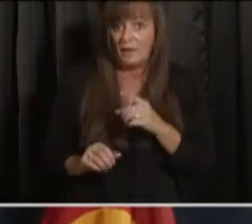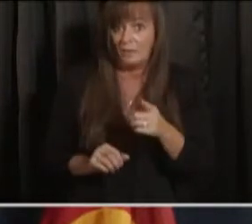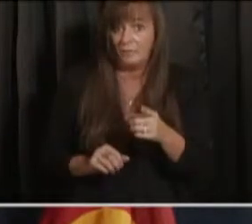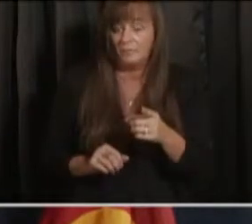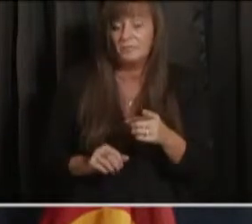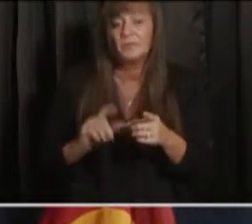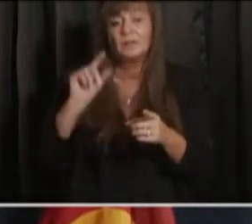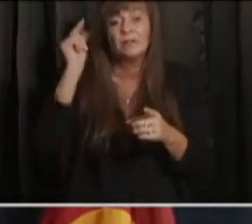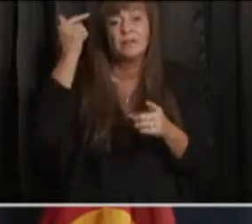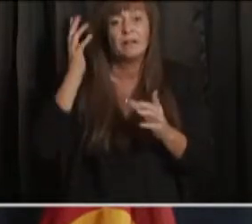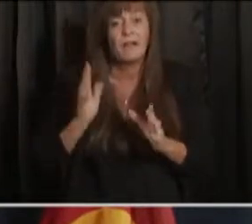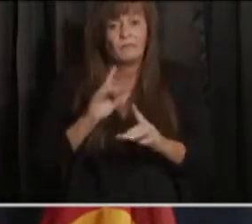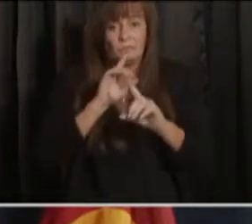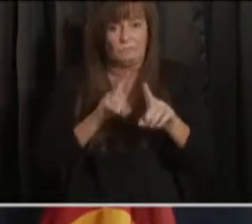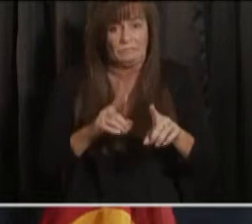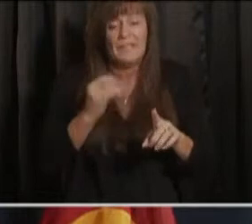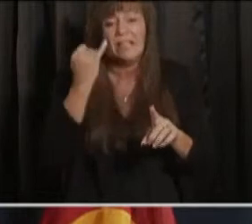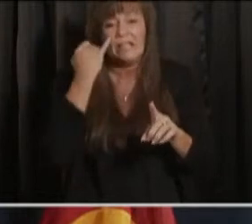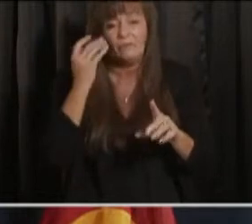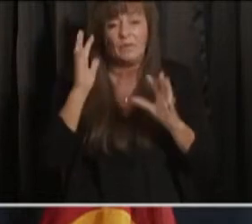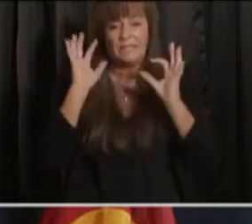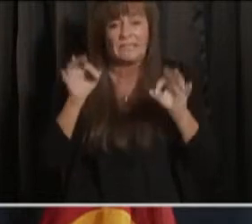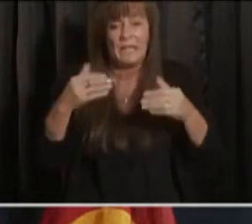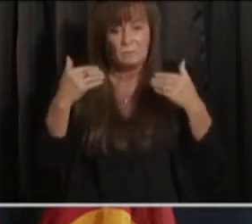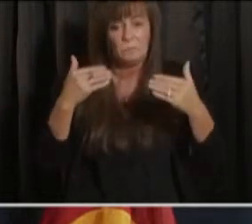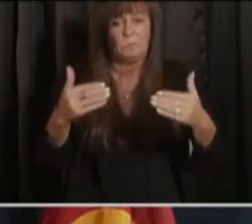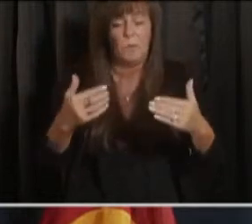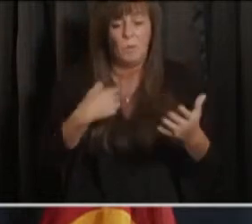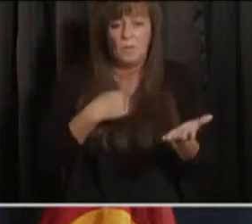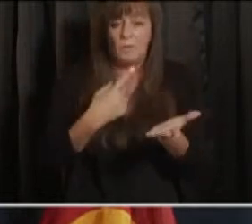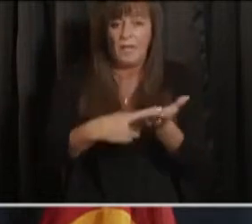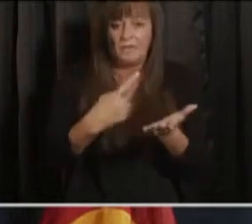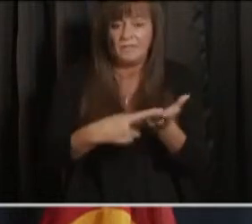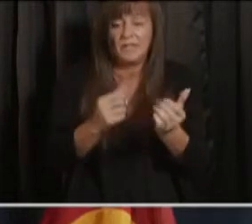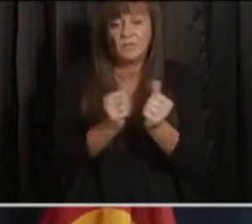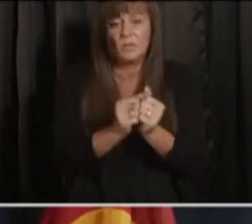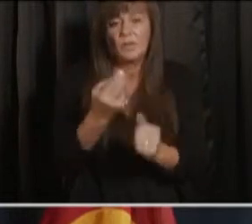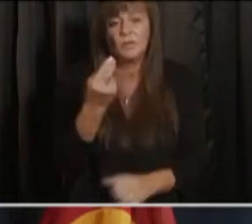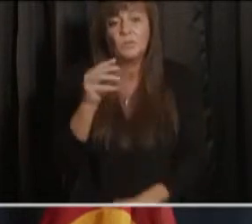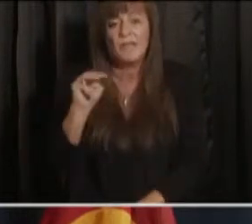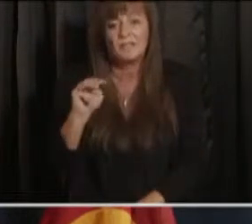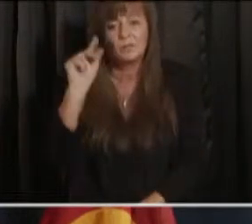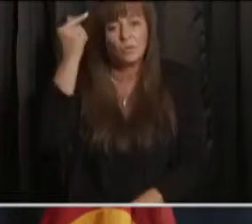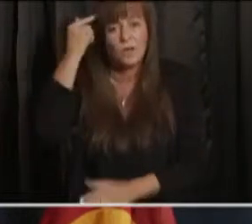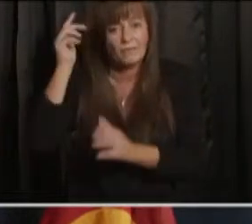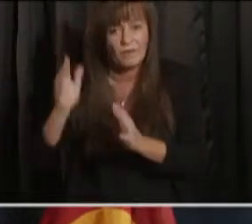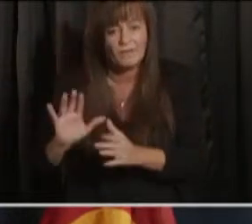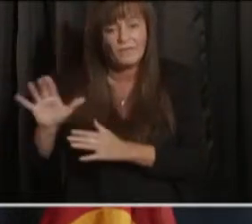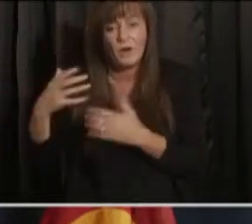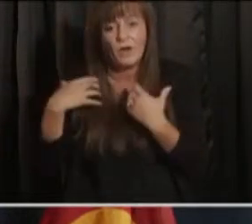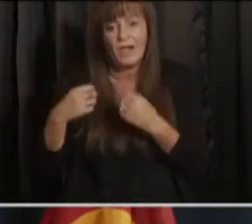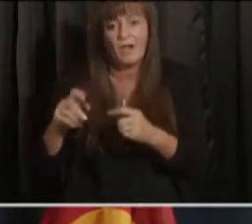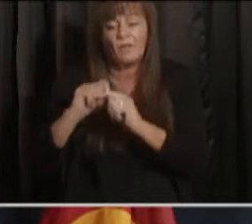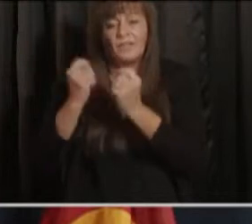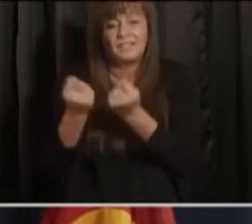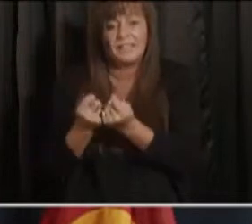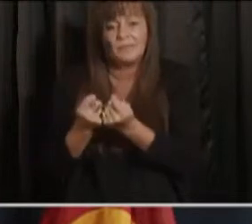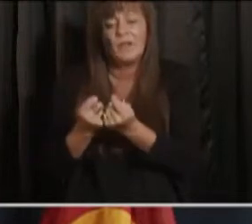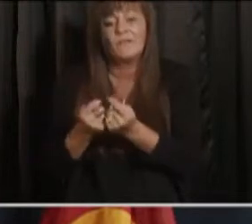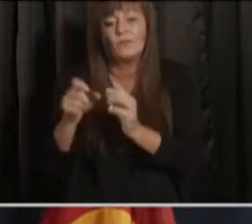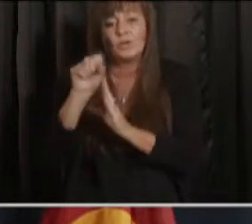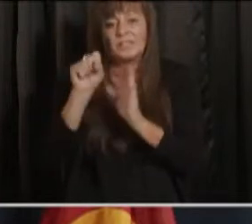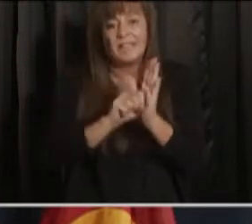move forward with that, we would have a discussion with the New Mexico governor and their health team with regard to interstate transfers. Our